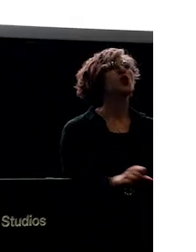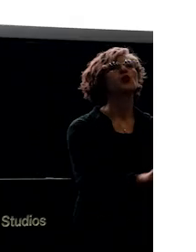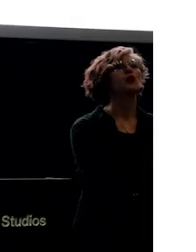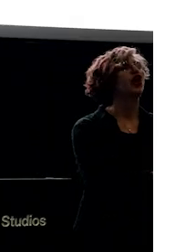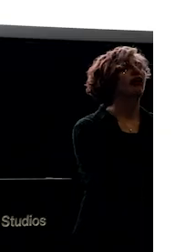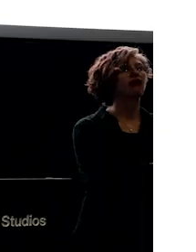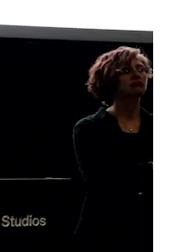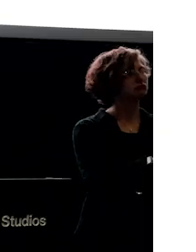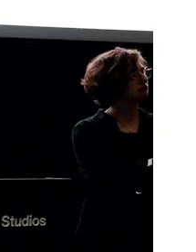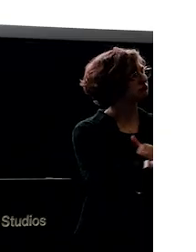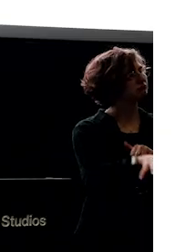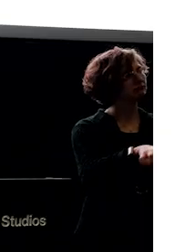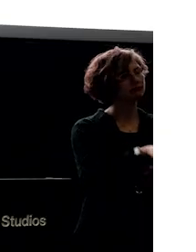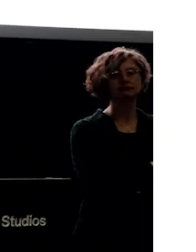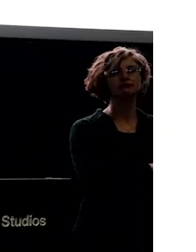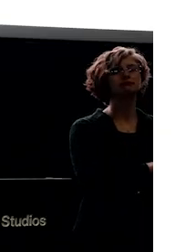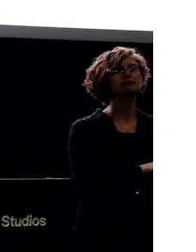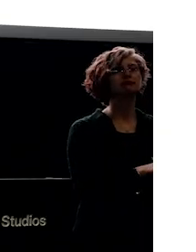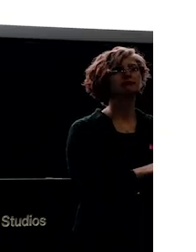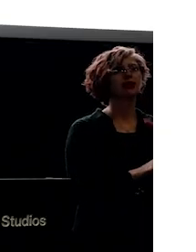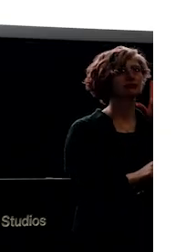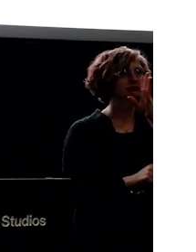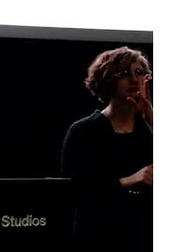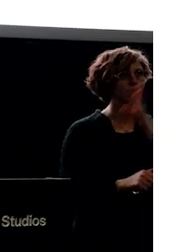those insecurities.